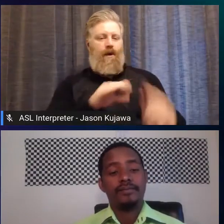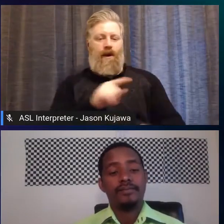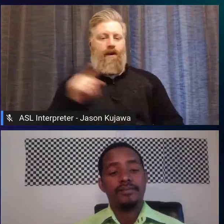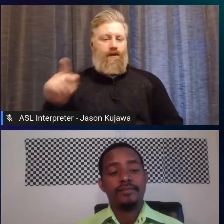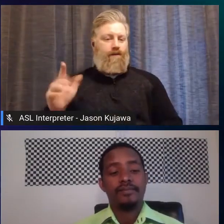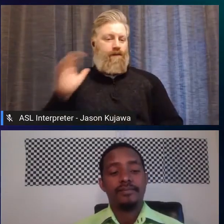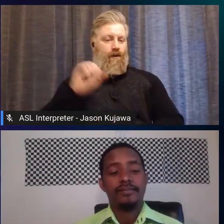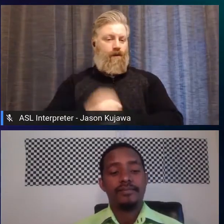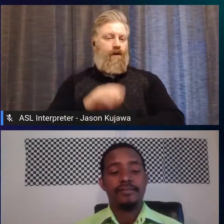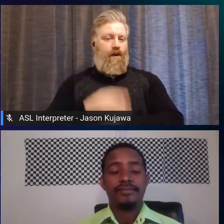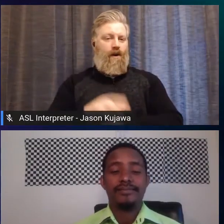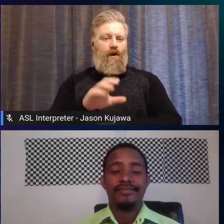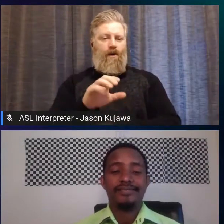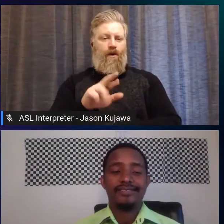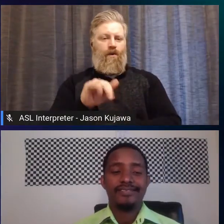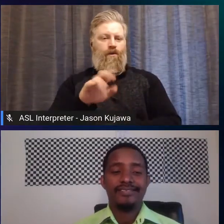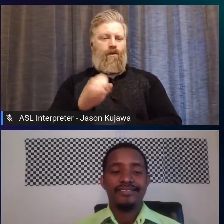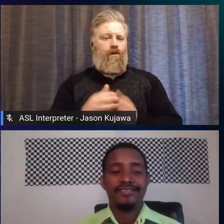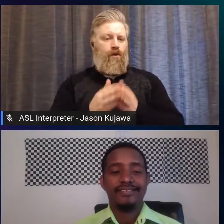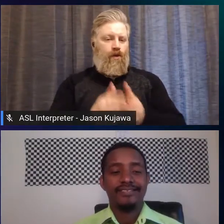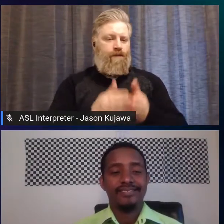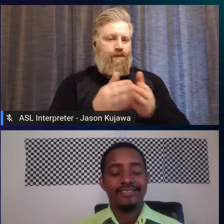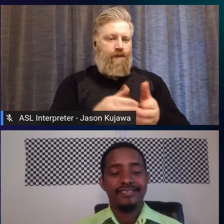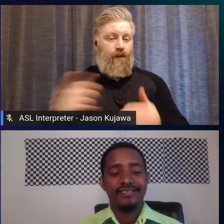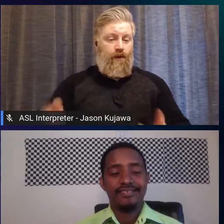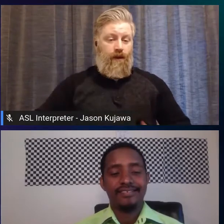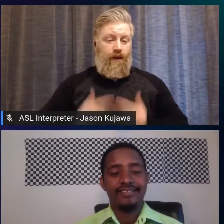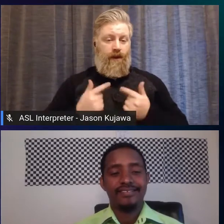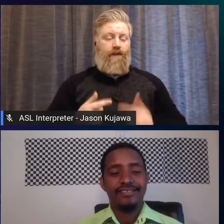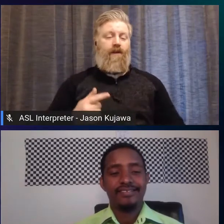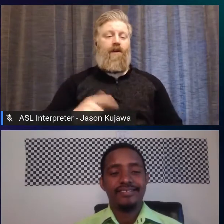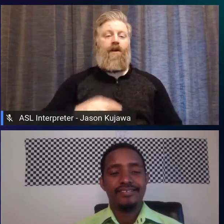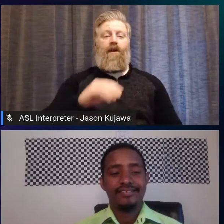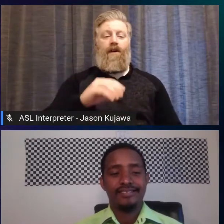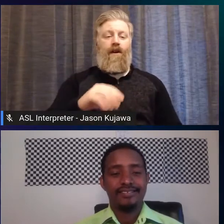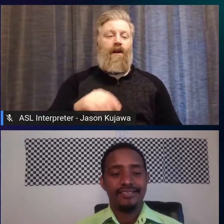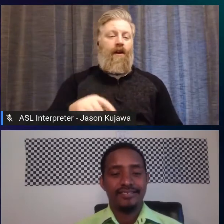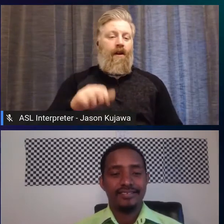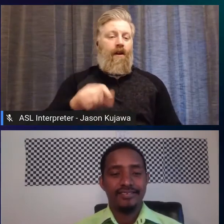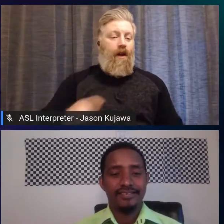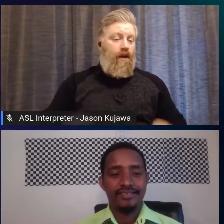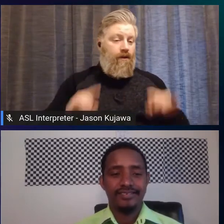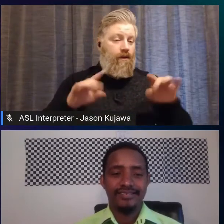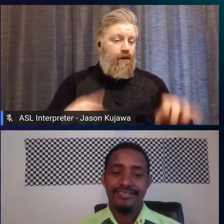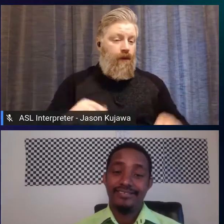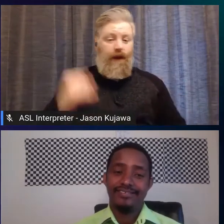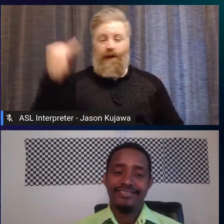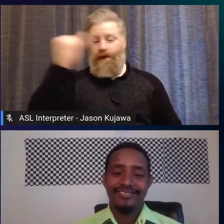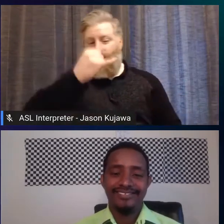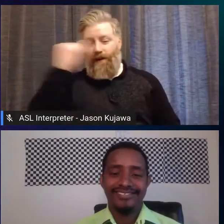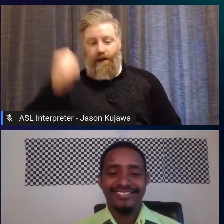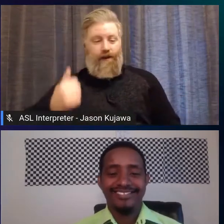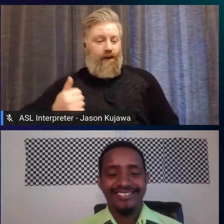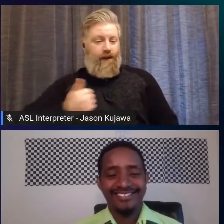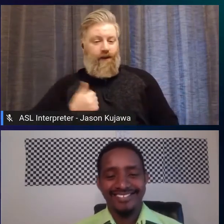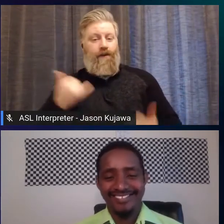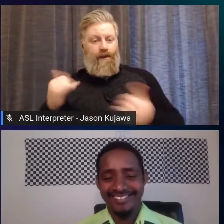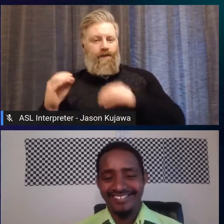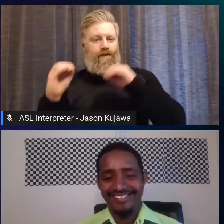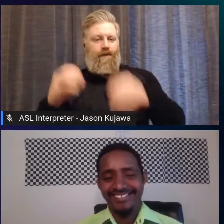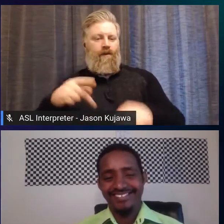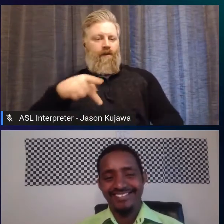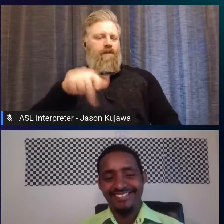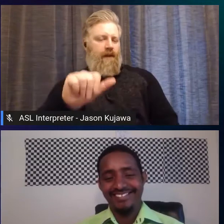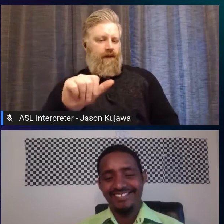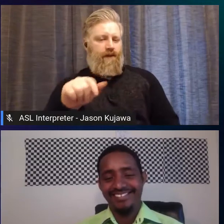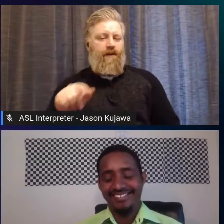has lived in Australia, Italy, and Canada, and now lives in Pennsylvania. Omar spent his childhood at the